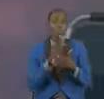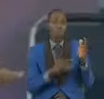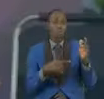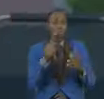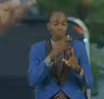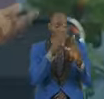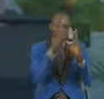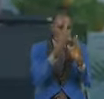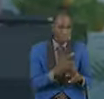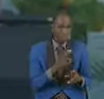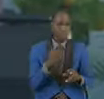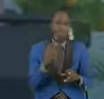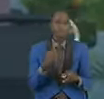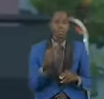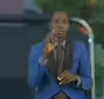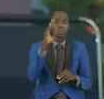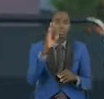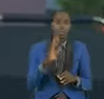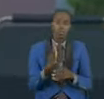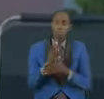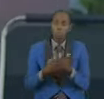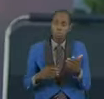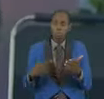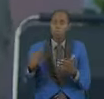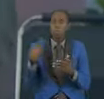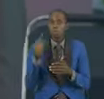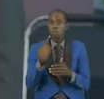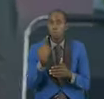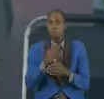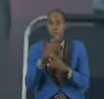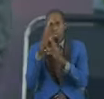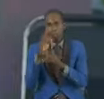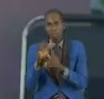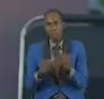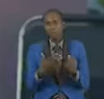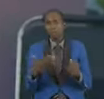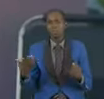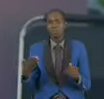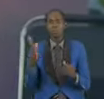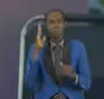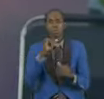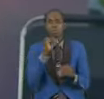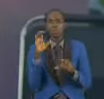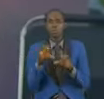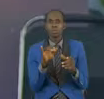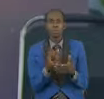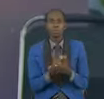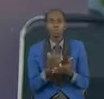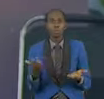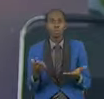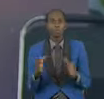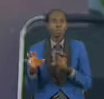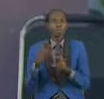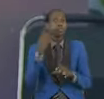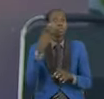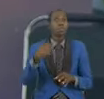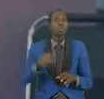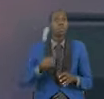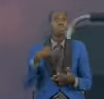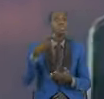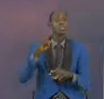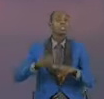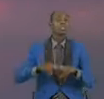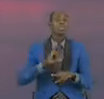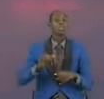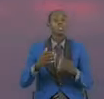the people who accept everything their pastor is saying, they wouldn't do that. They don't see me sitting on the seat there,